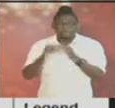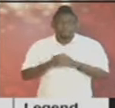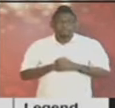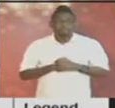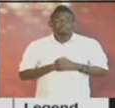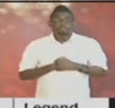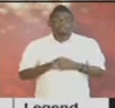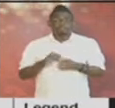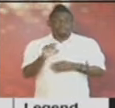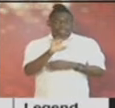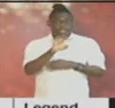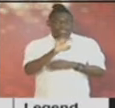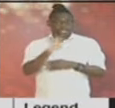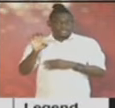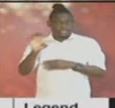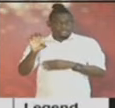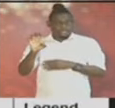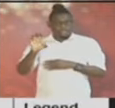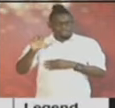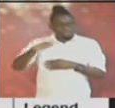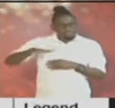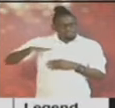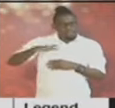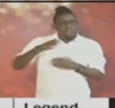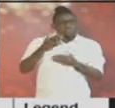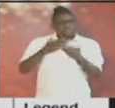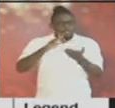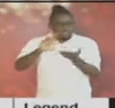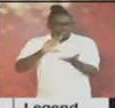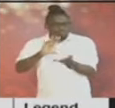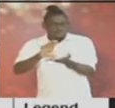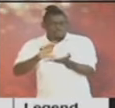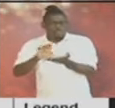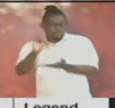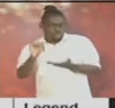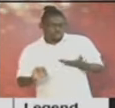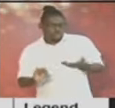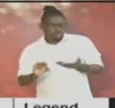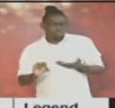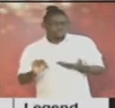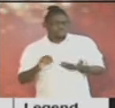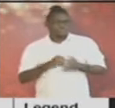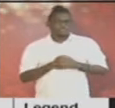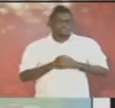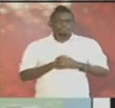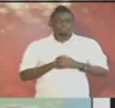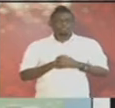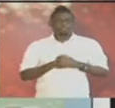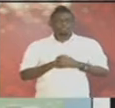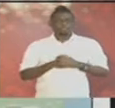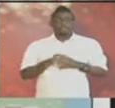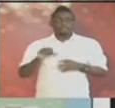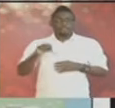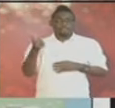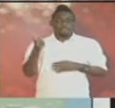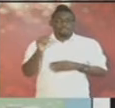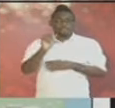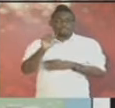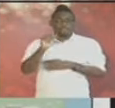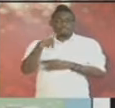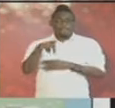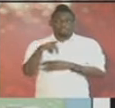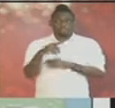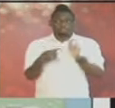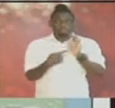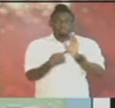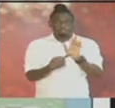east and other parts of central and in south as well. As we move across to our other sets of maps, we take a look back